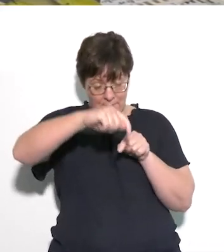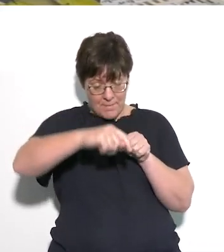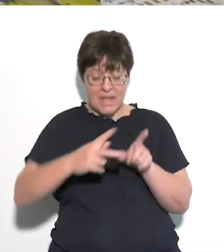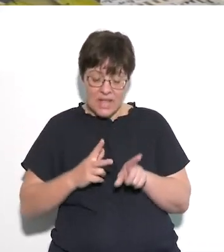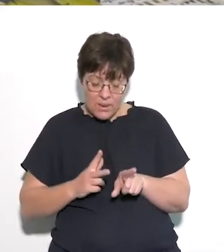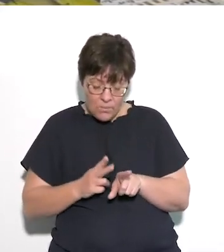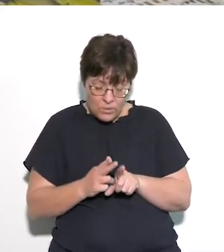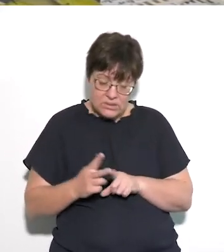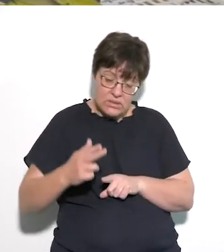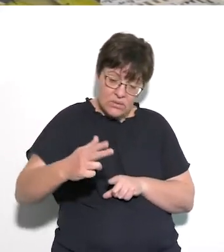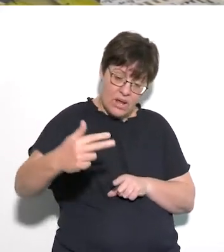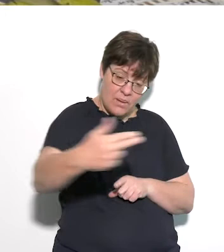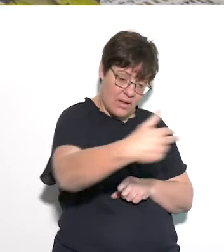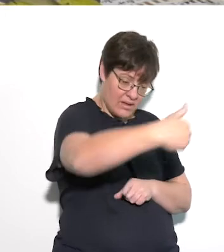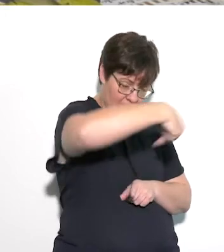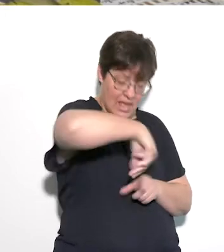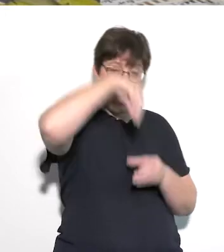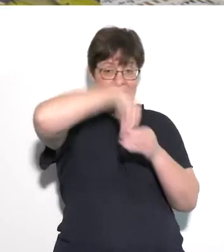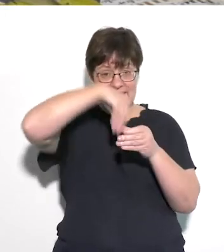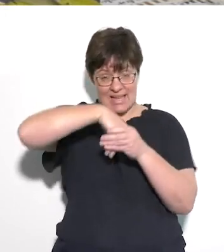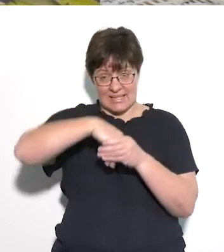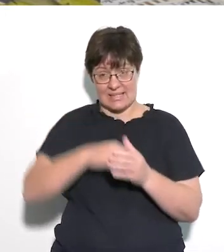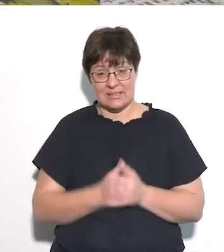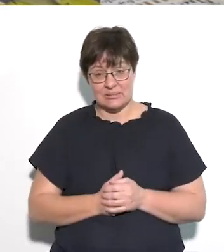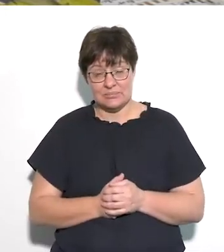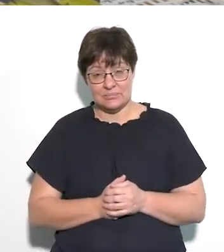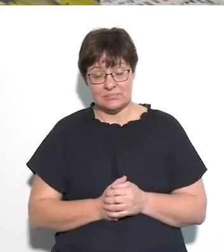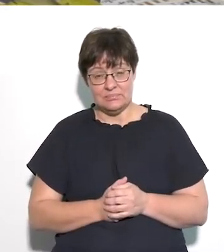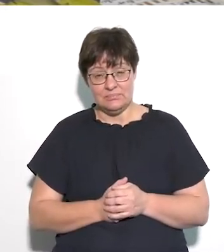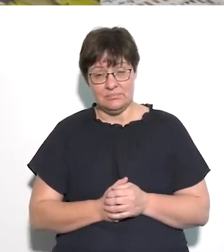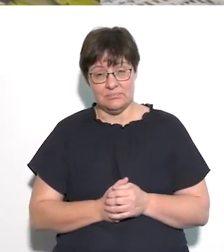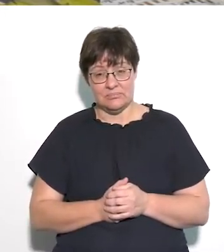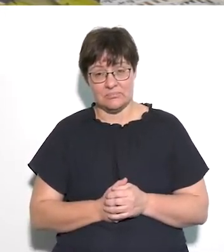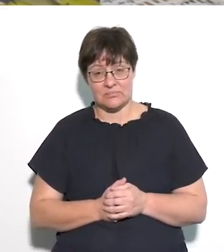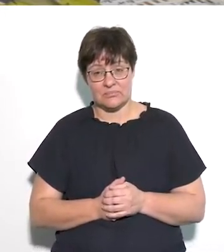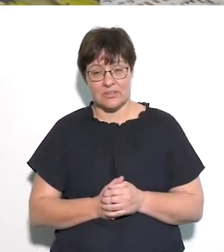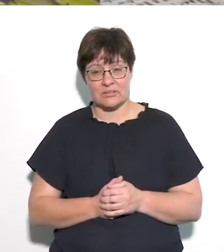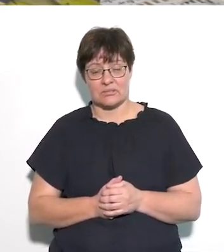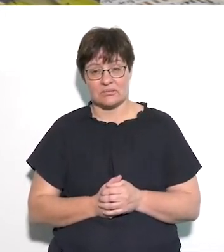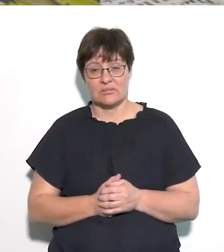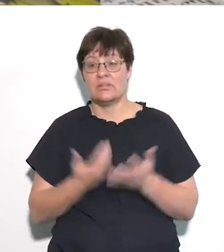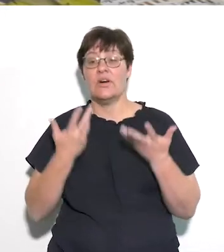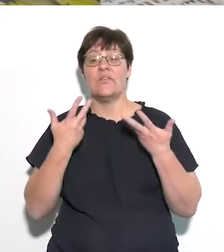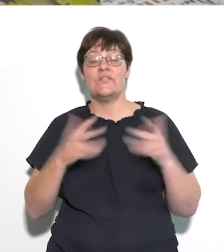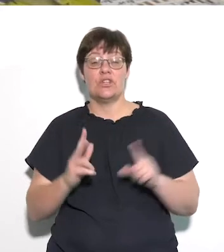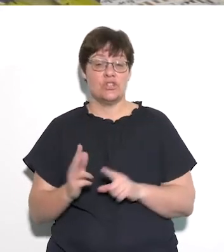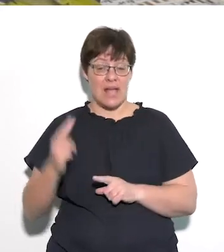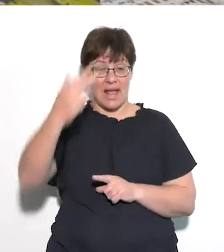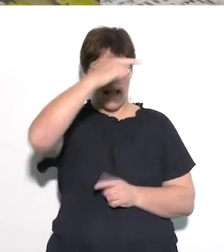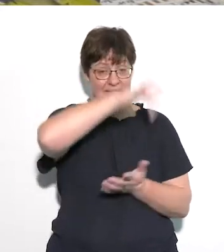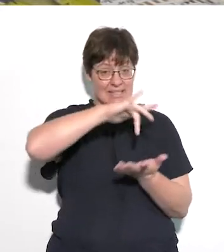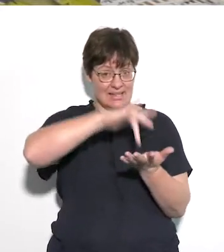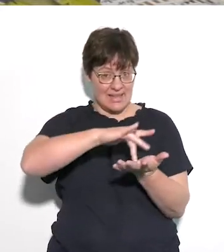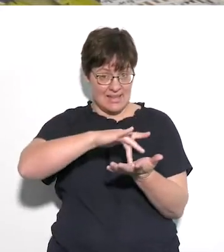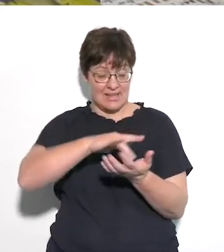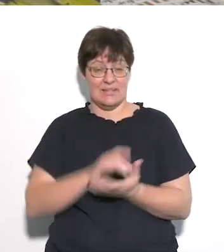inside and move towards the lines that you have drawn to cut out the center piece. Once you have cut out the